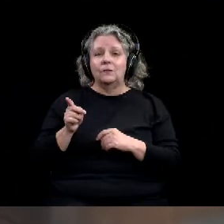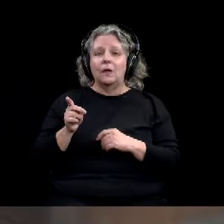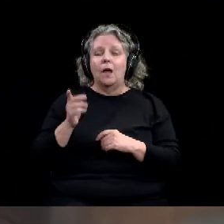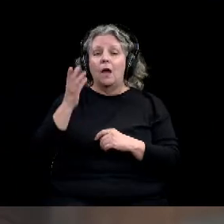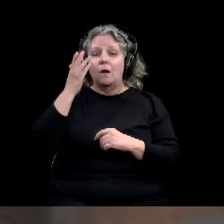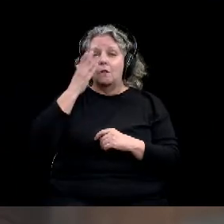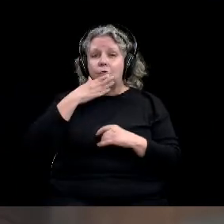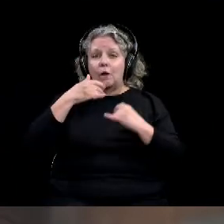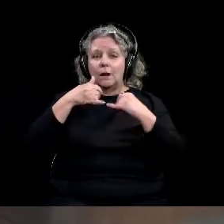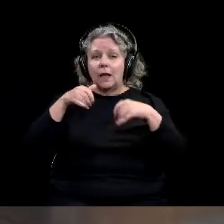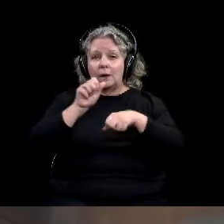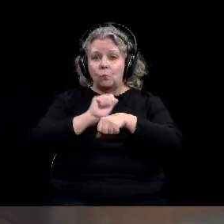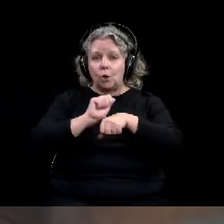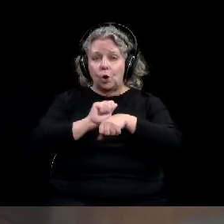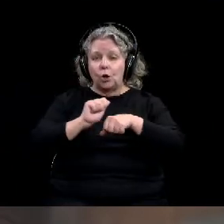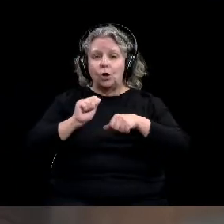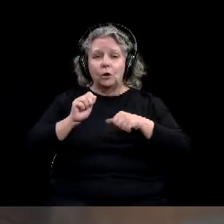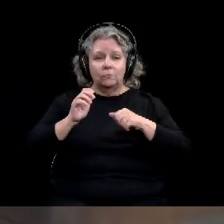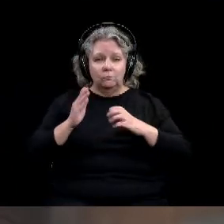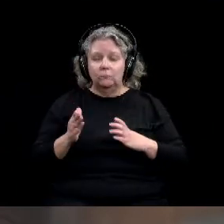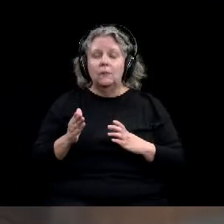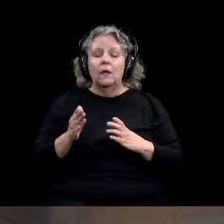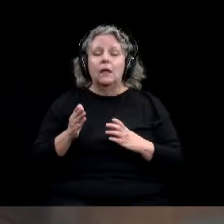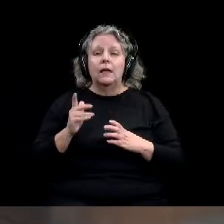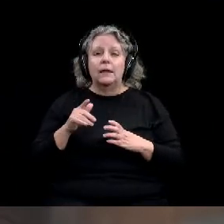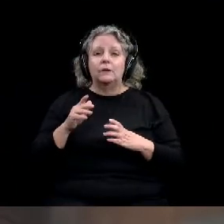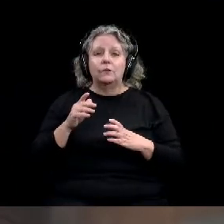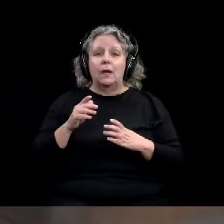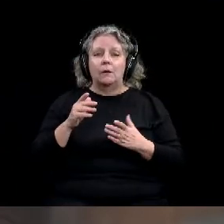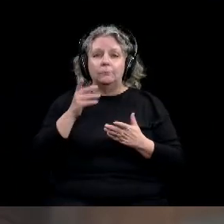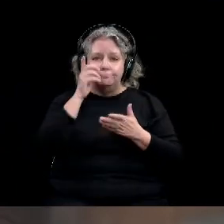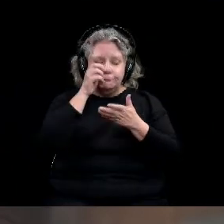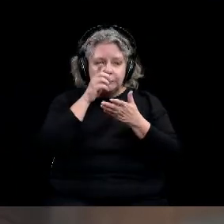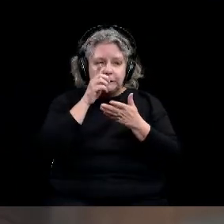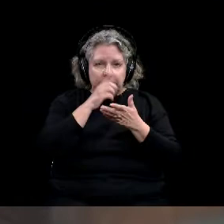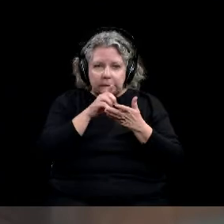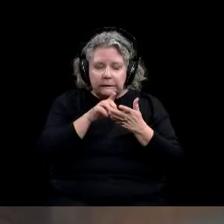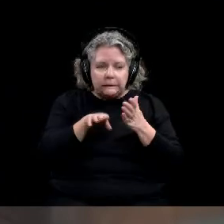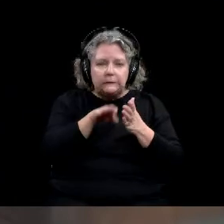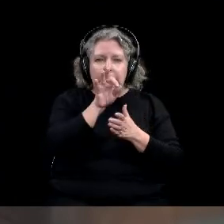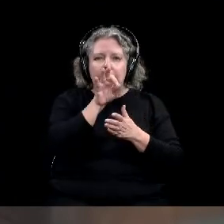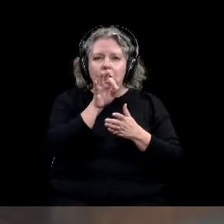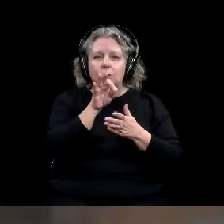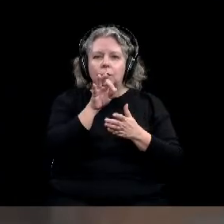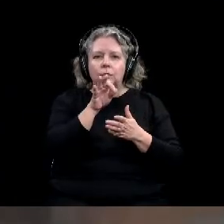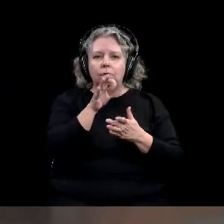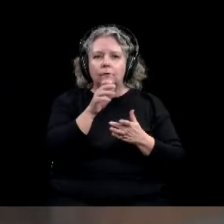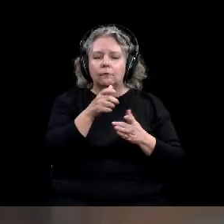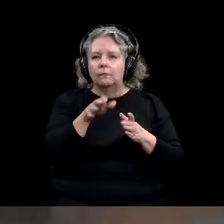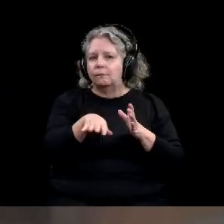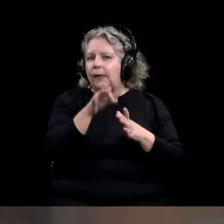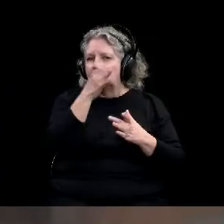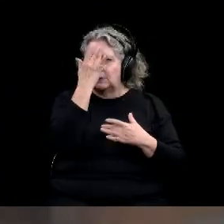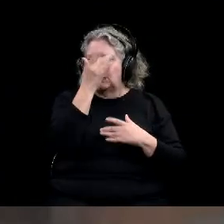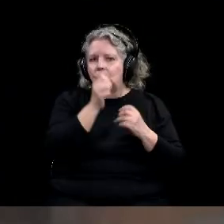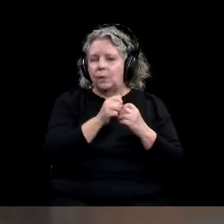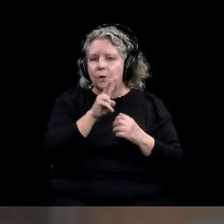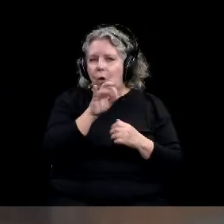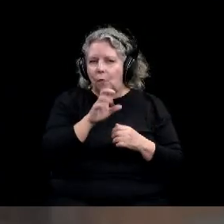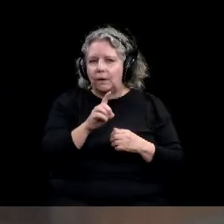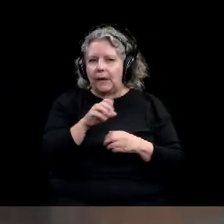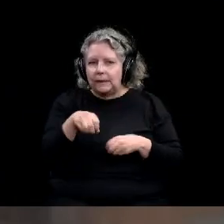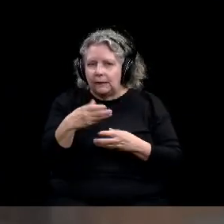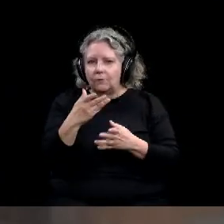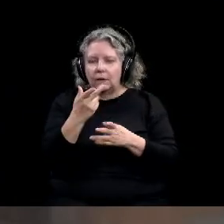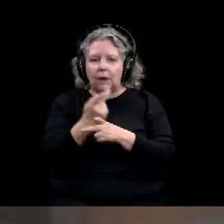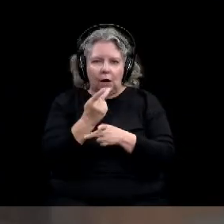to many COVID patients here in Waco, saved many lives in the last several months. And we wanted to bring him here today